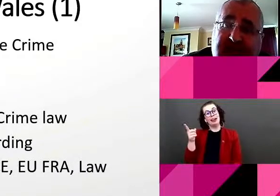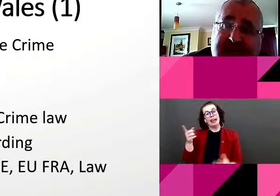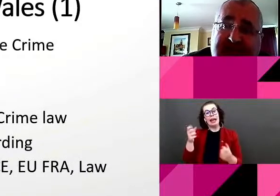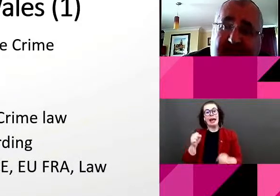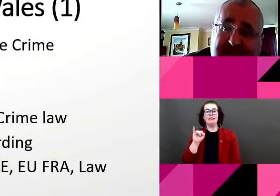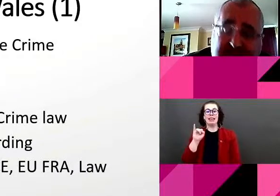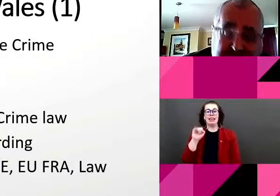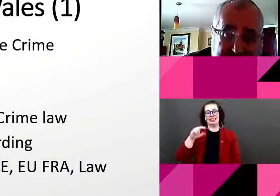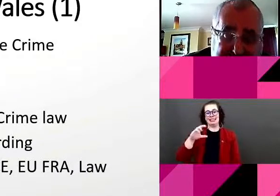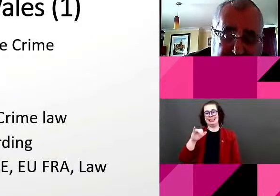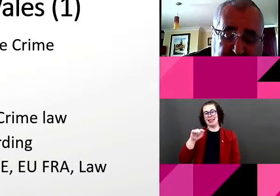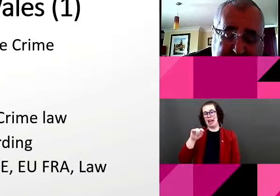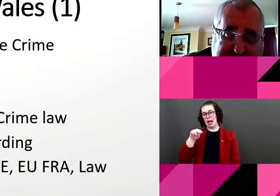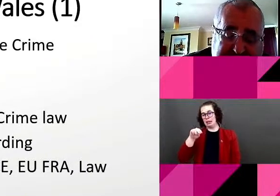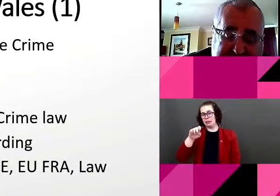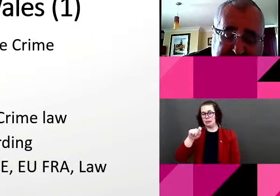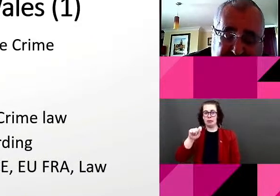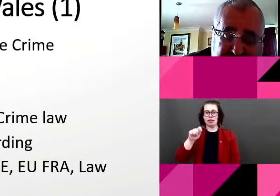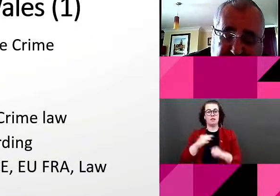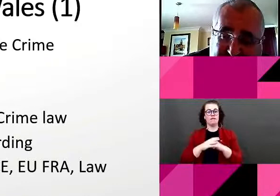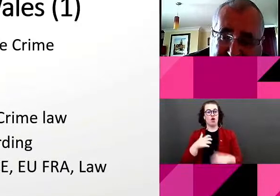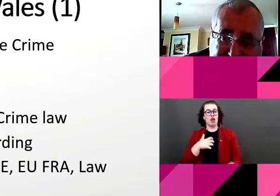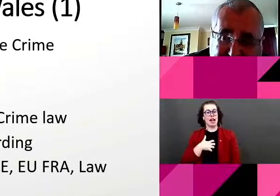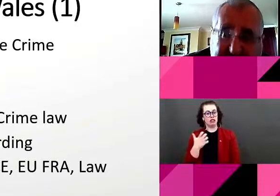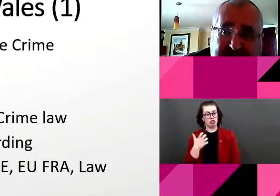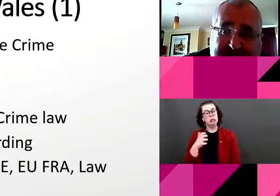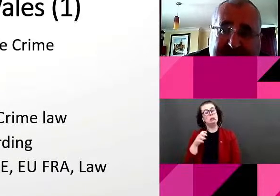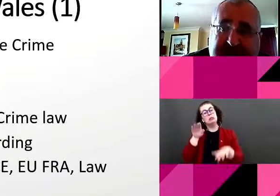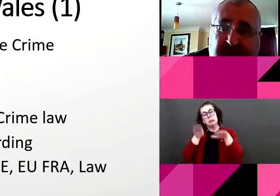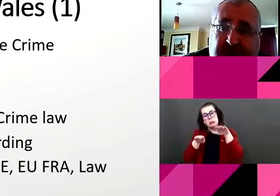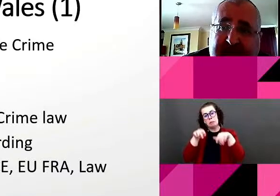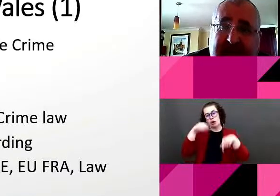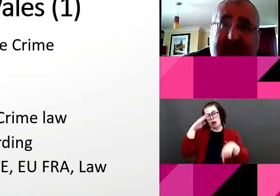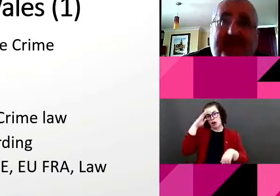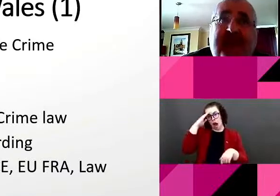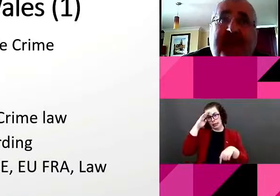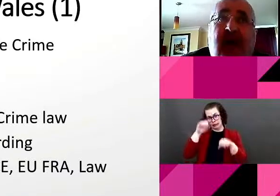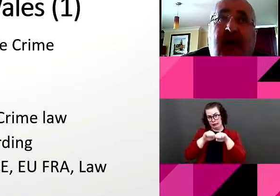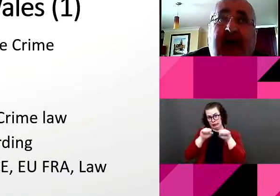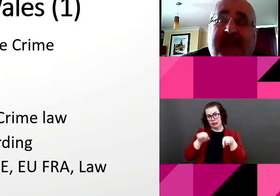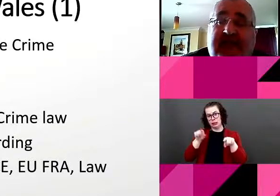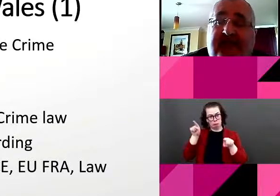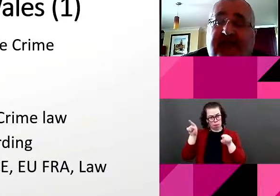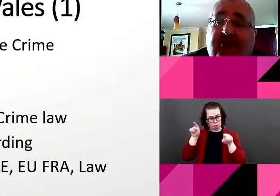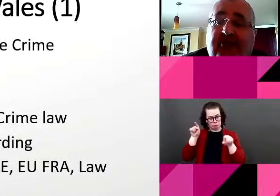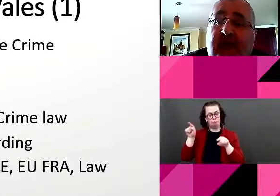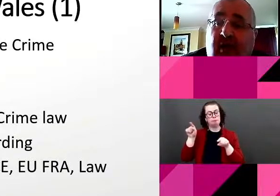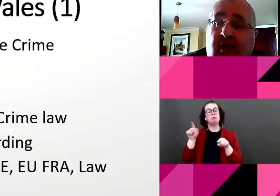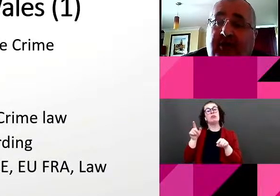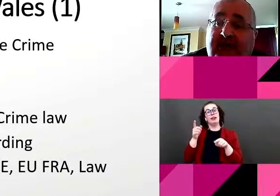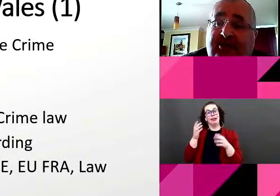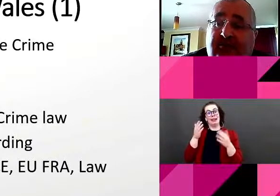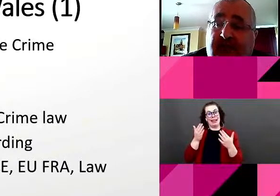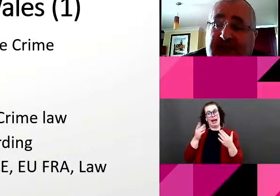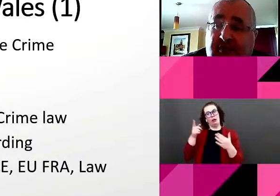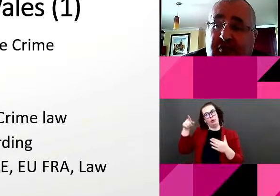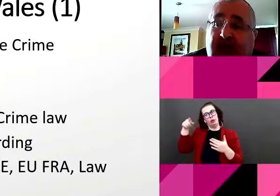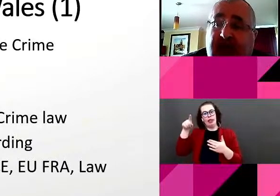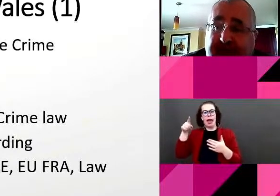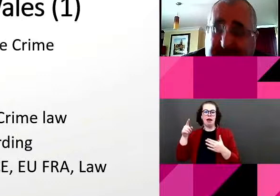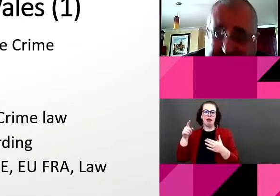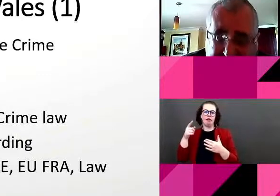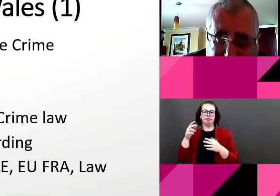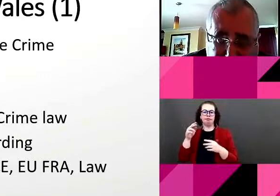legislation, which is not in some ways dissimilar to Ireland. And it's currently subject to a Law Commission